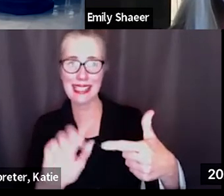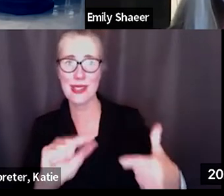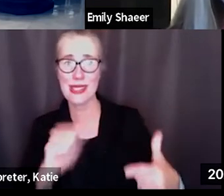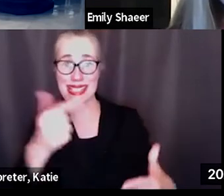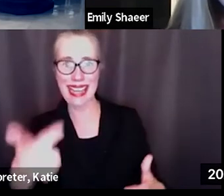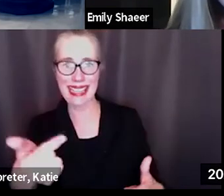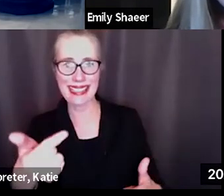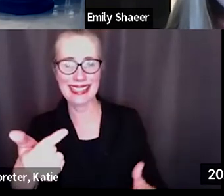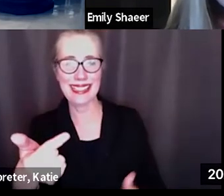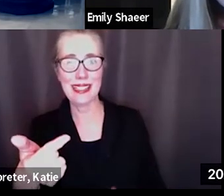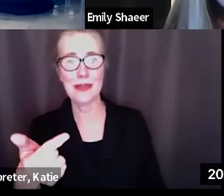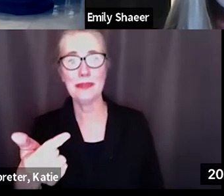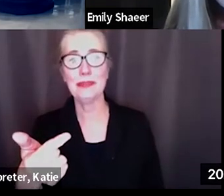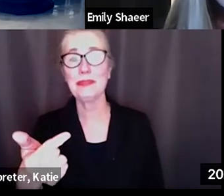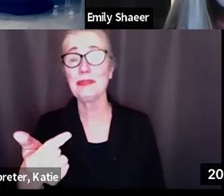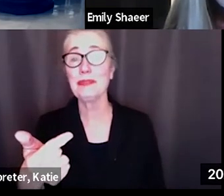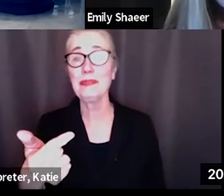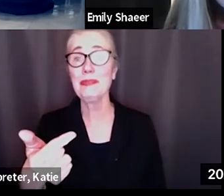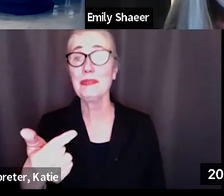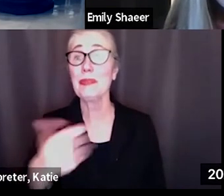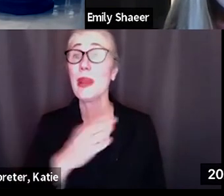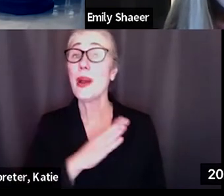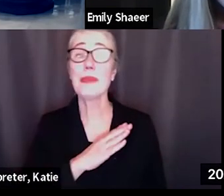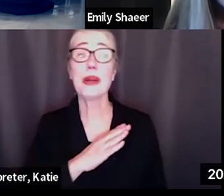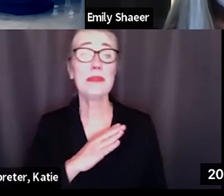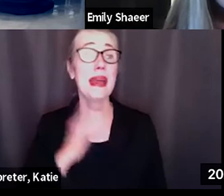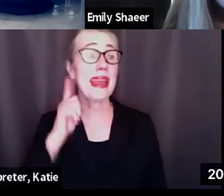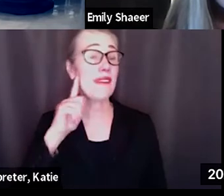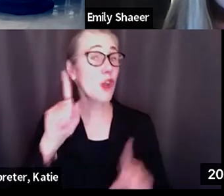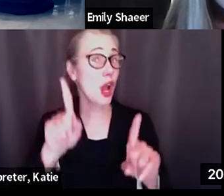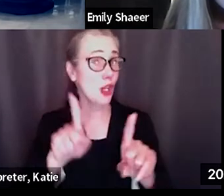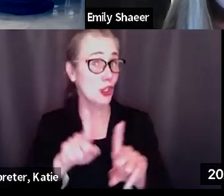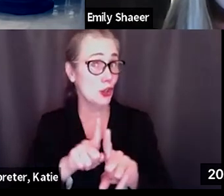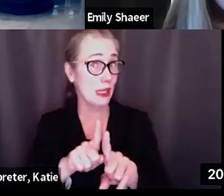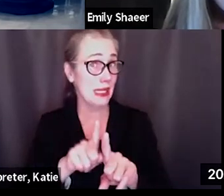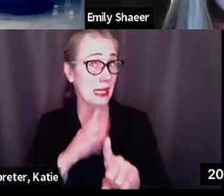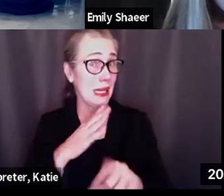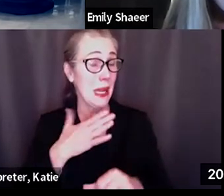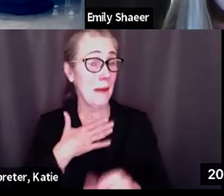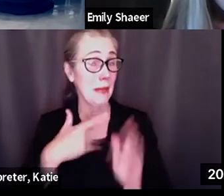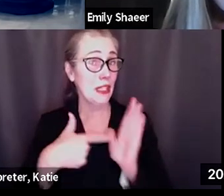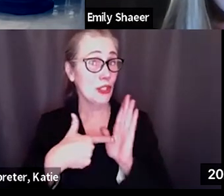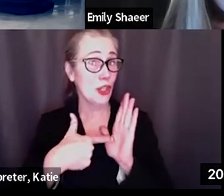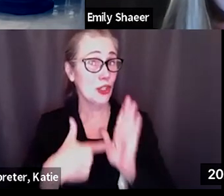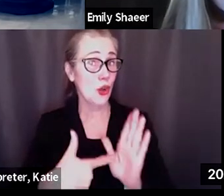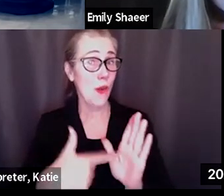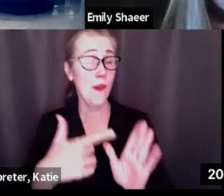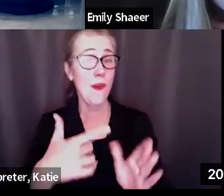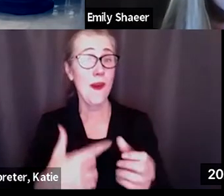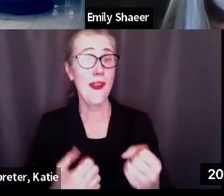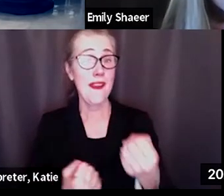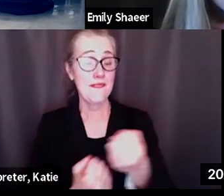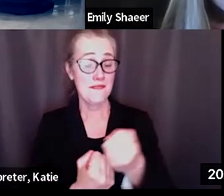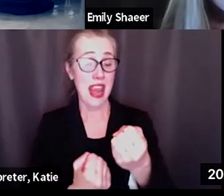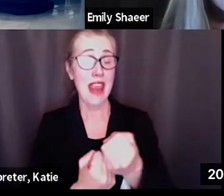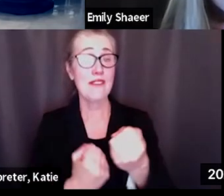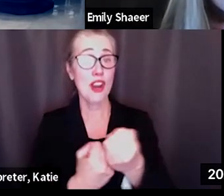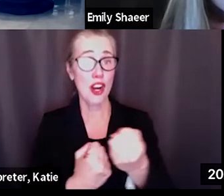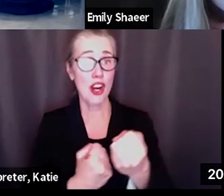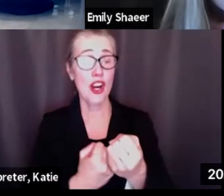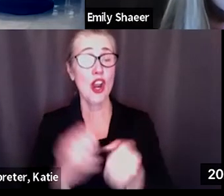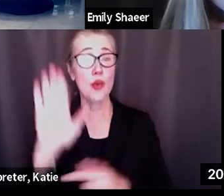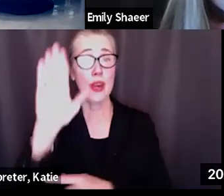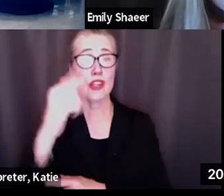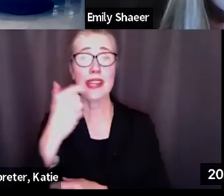um board members if you agree with this um please signify all in favor please signify by raising your hand and